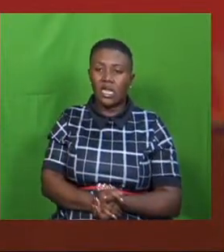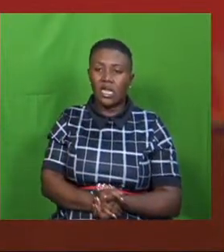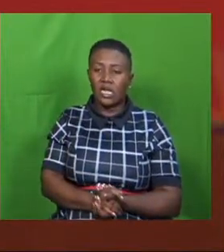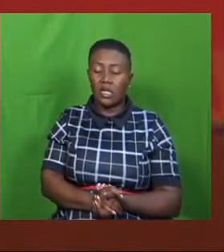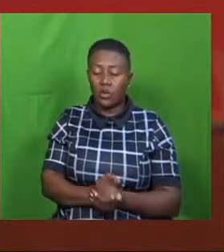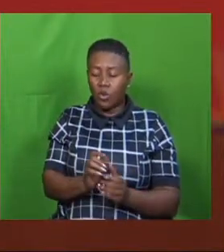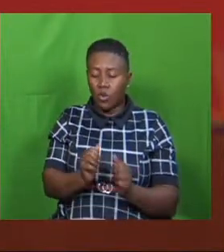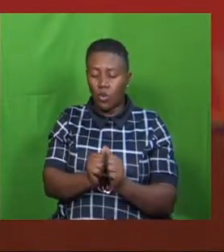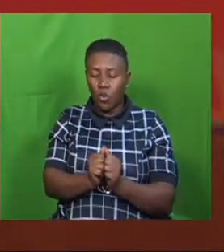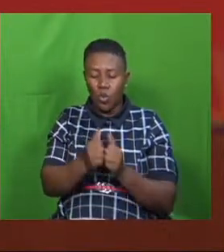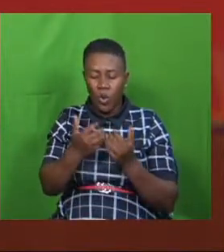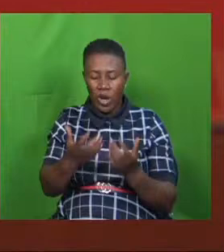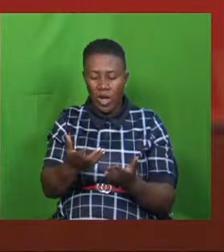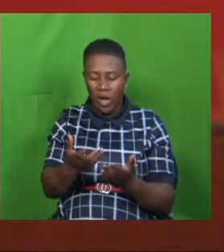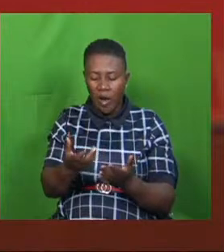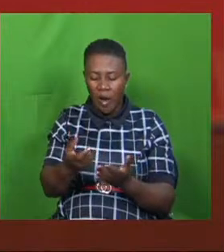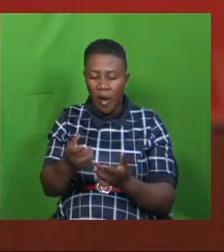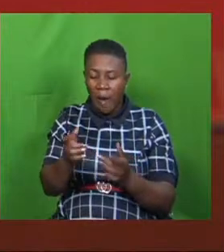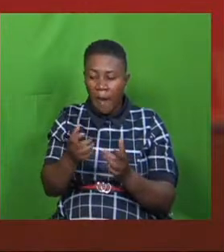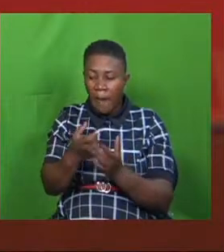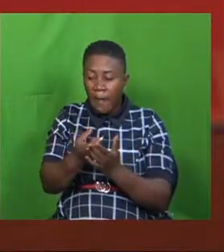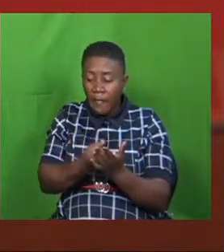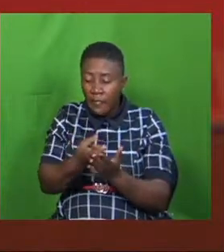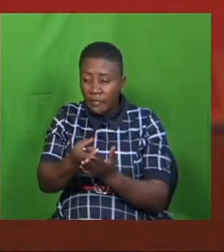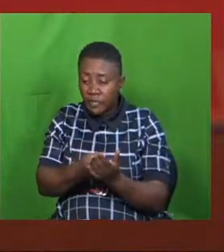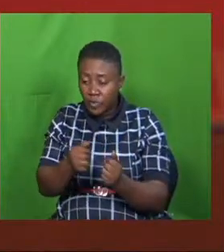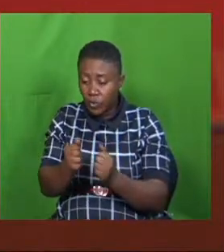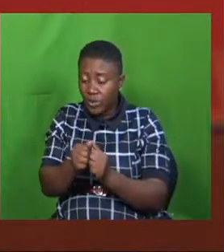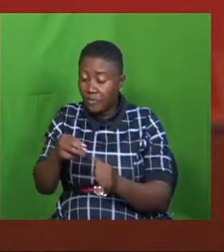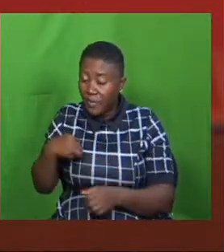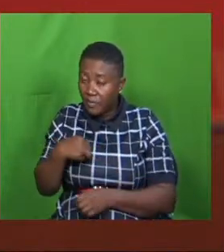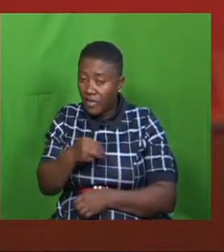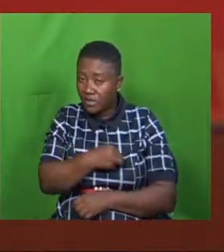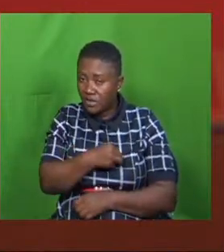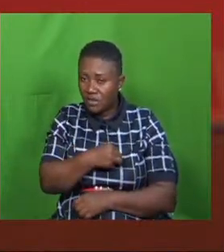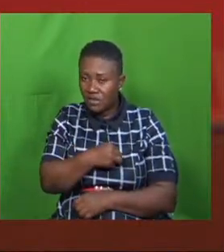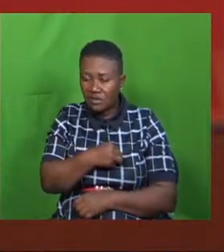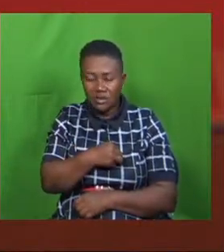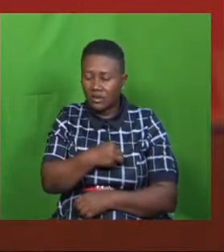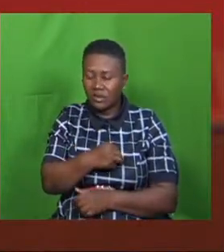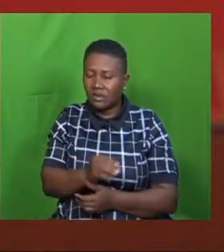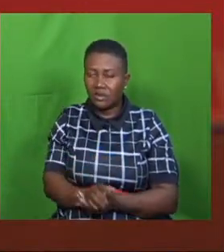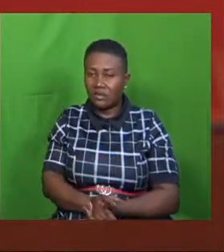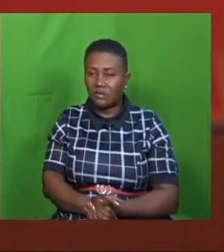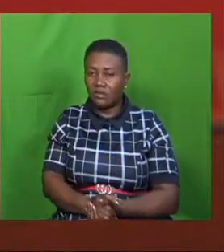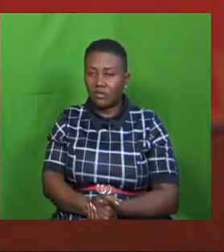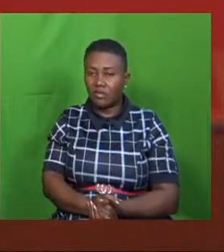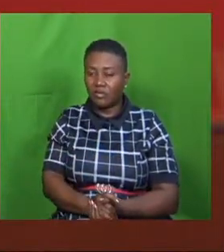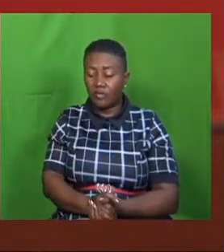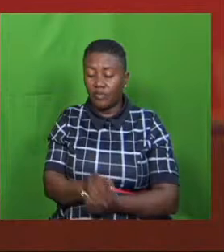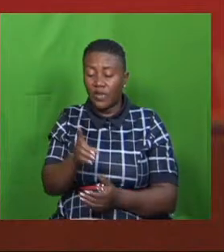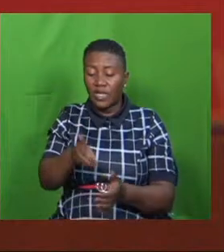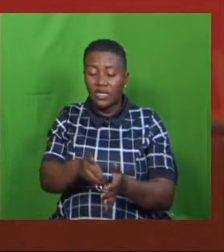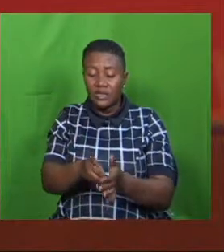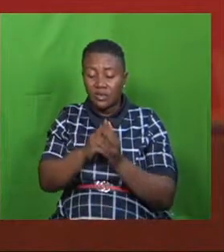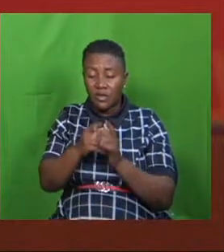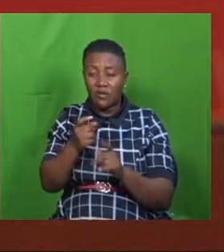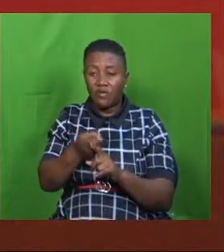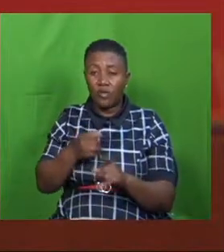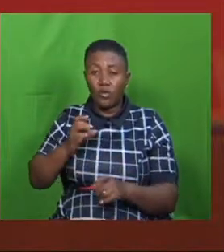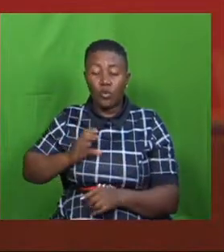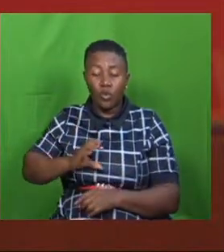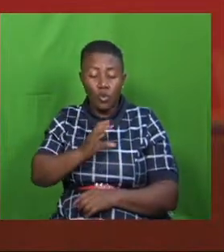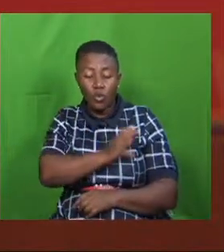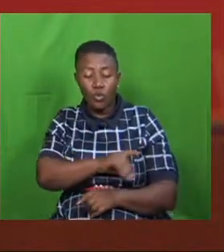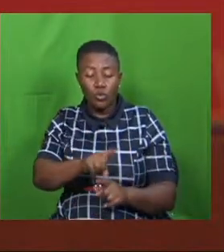without it, the committee now going back to consider it. You know, because he has the mandate of the committee to come and